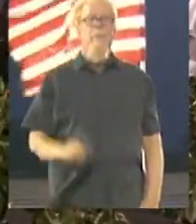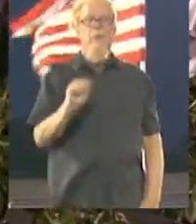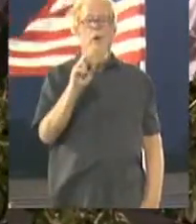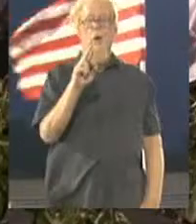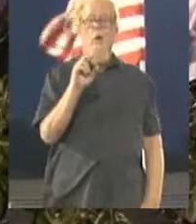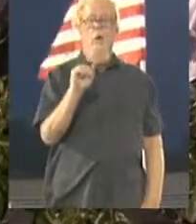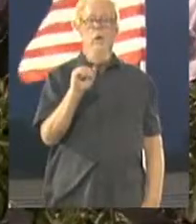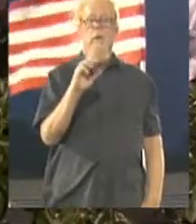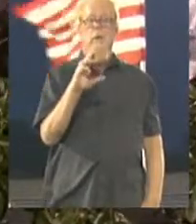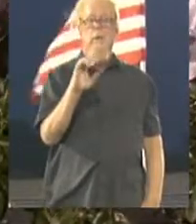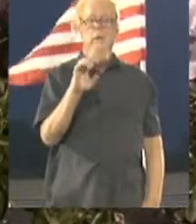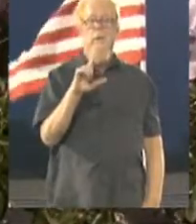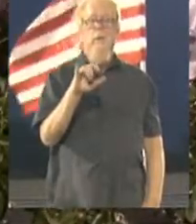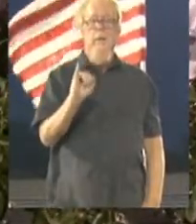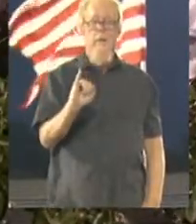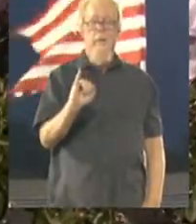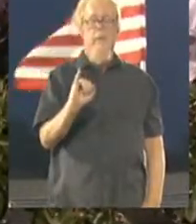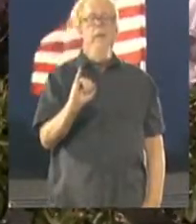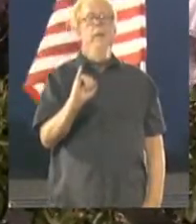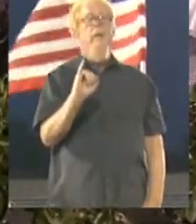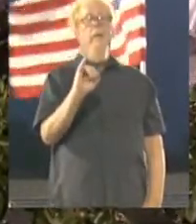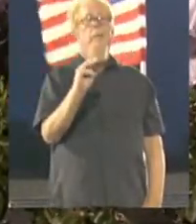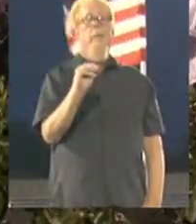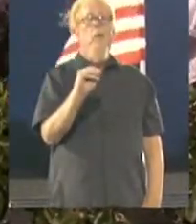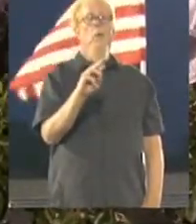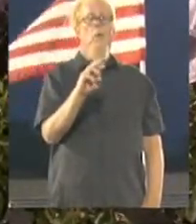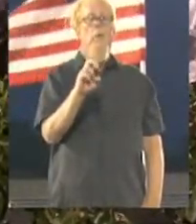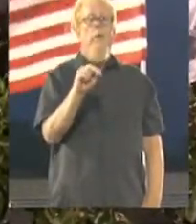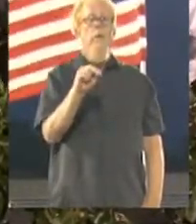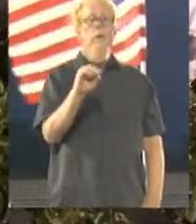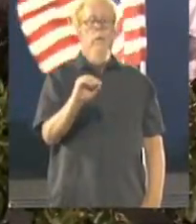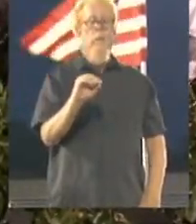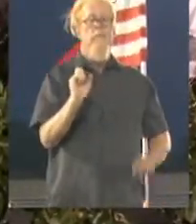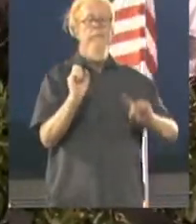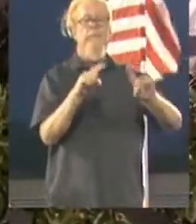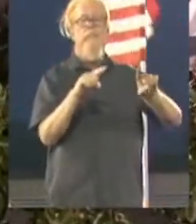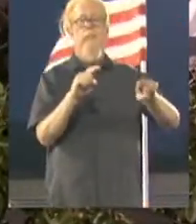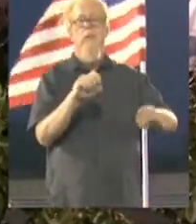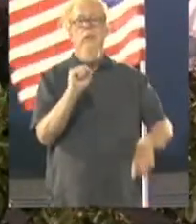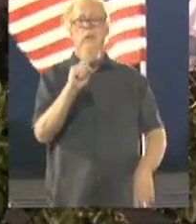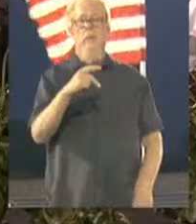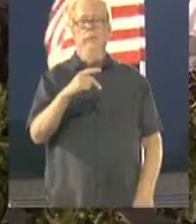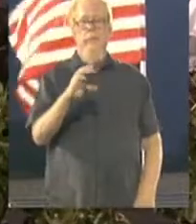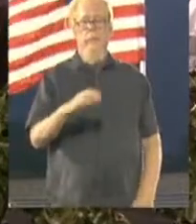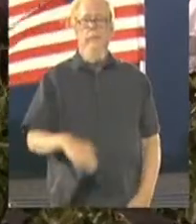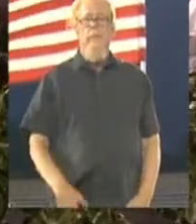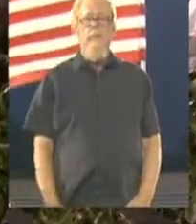Araceli Moreno will be attending St. Philip's College.